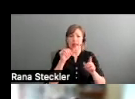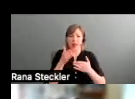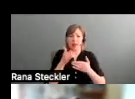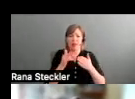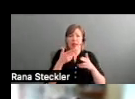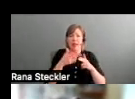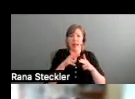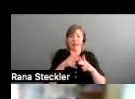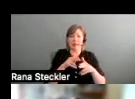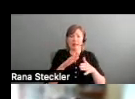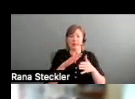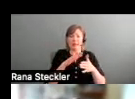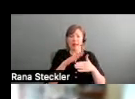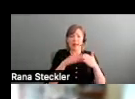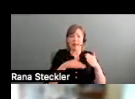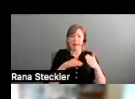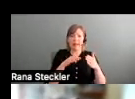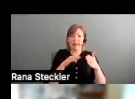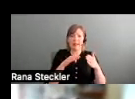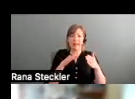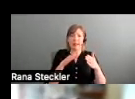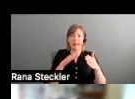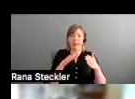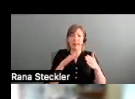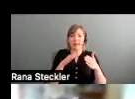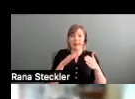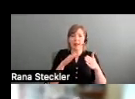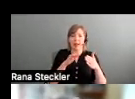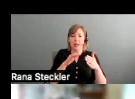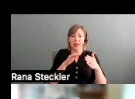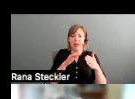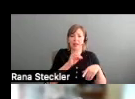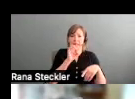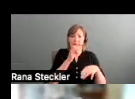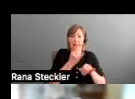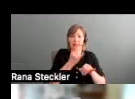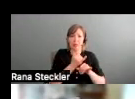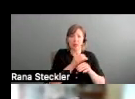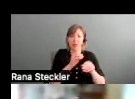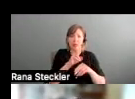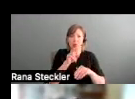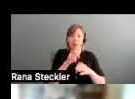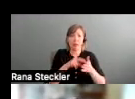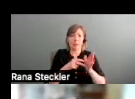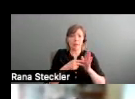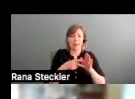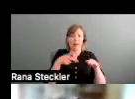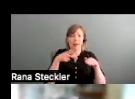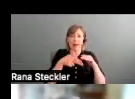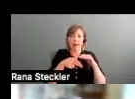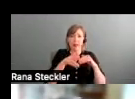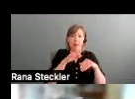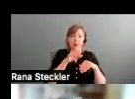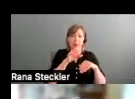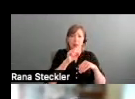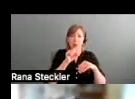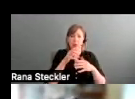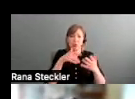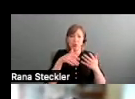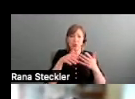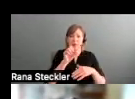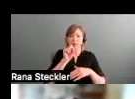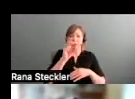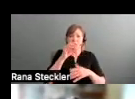bringing deinstitutionalization as we know it in the US. So what I mean by that is cuts to social services while